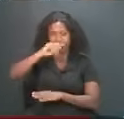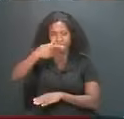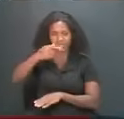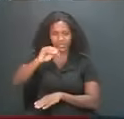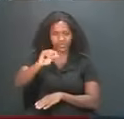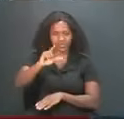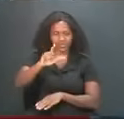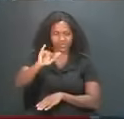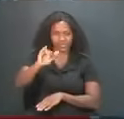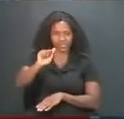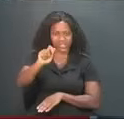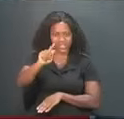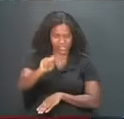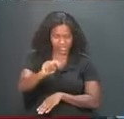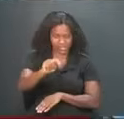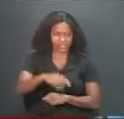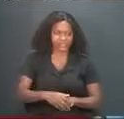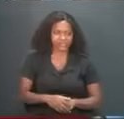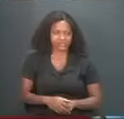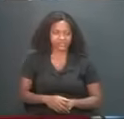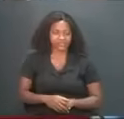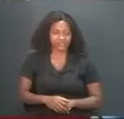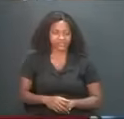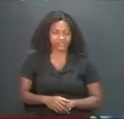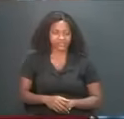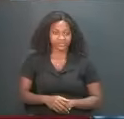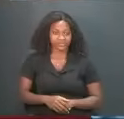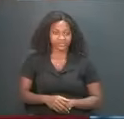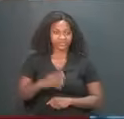But Mr. Speaker, the reason why